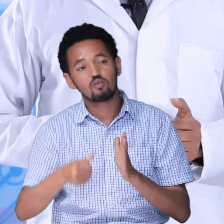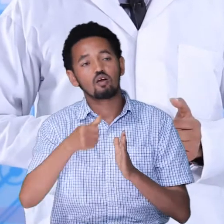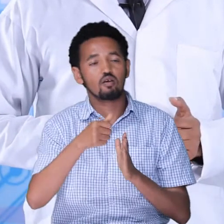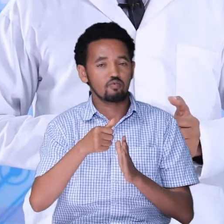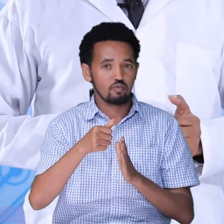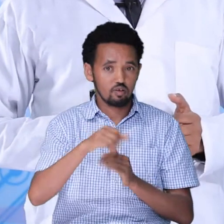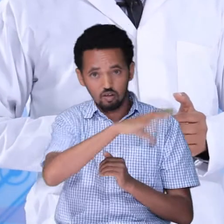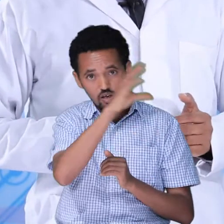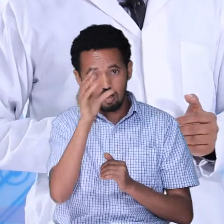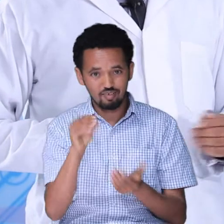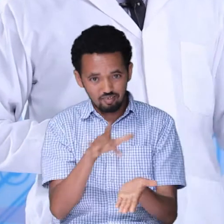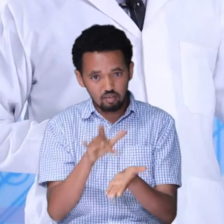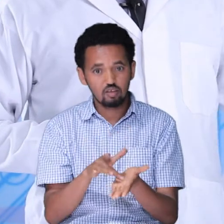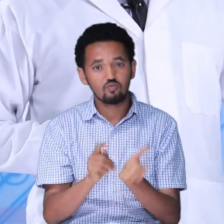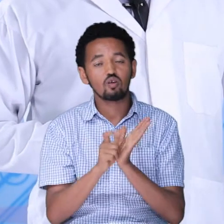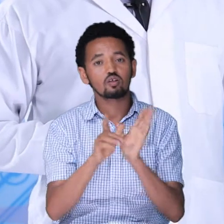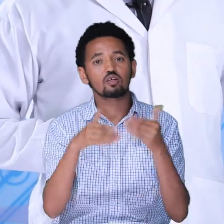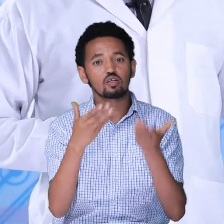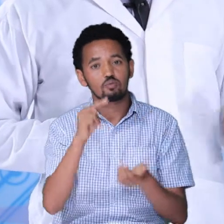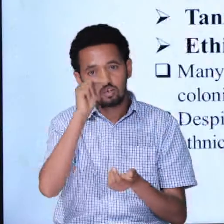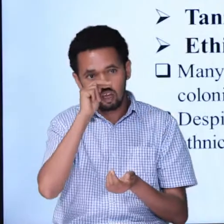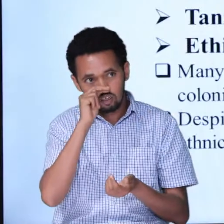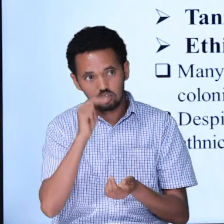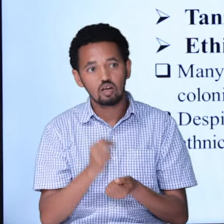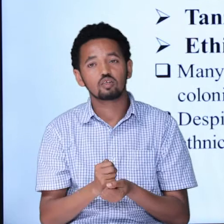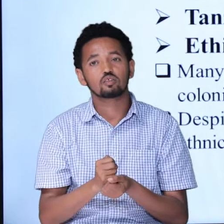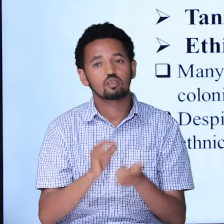states. For example, the Nigerian crisis